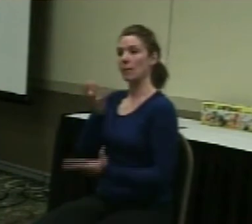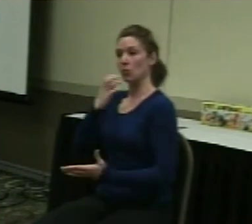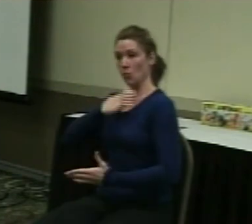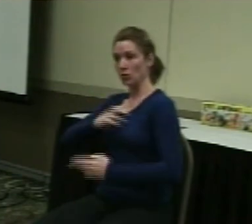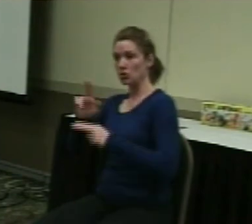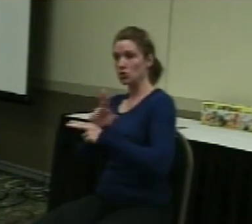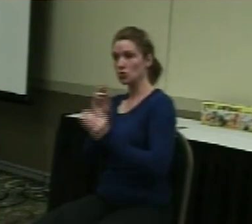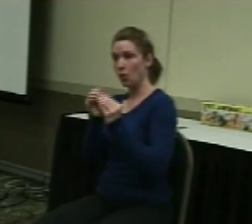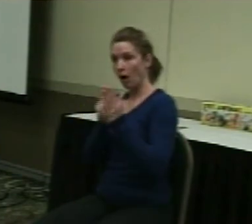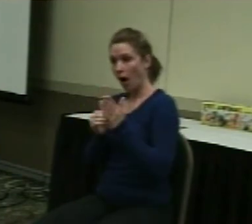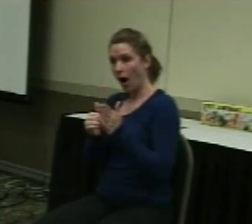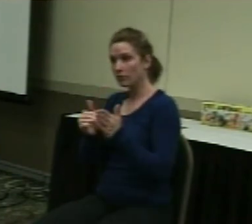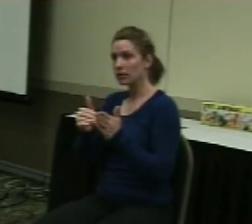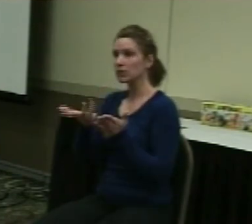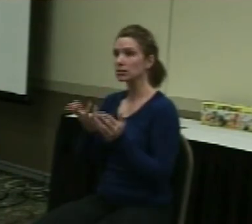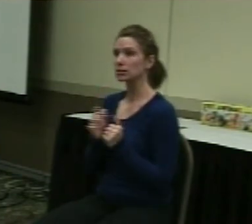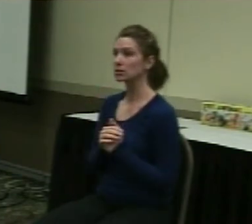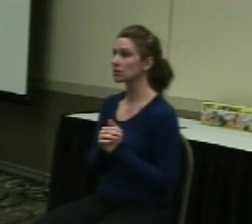perhaps?